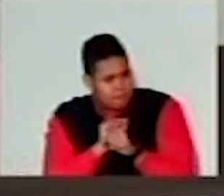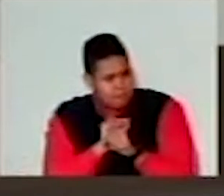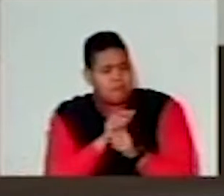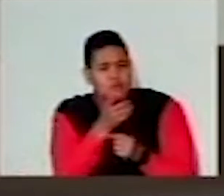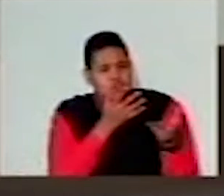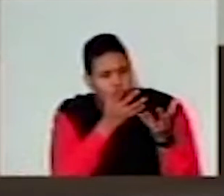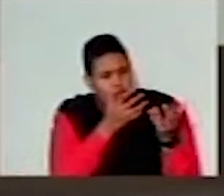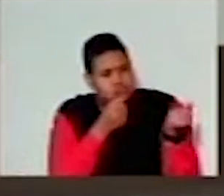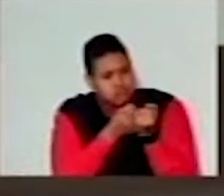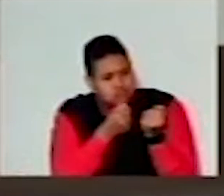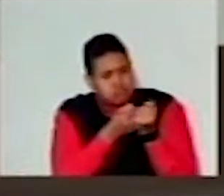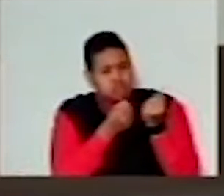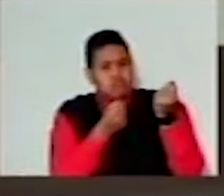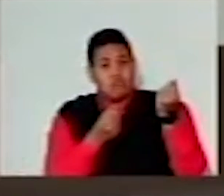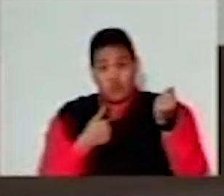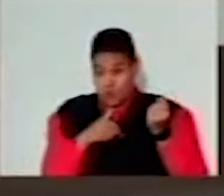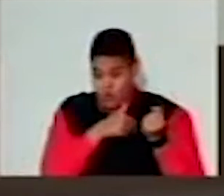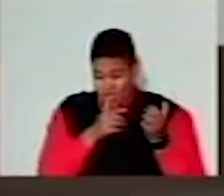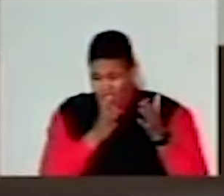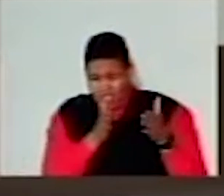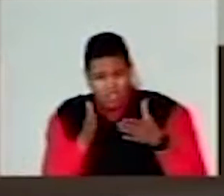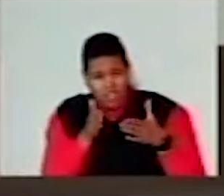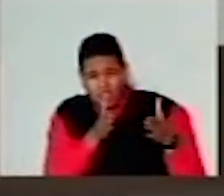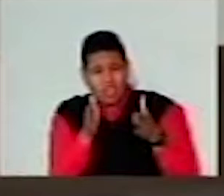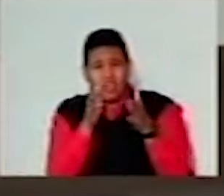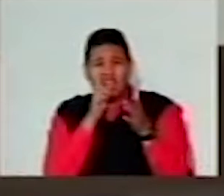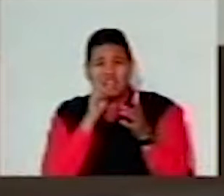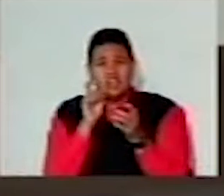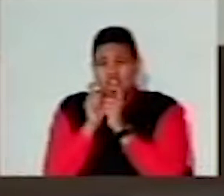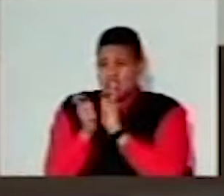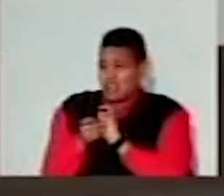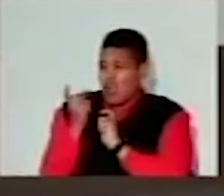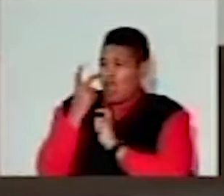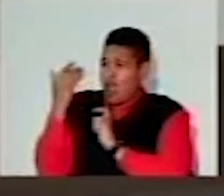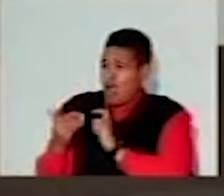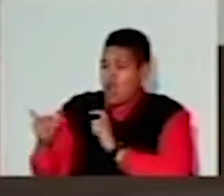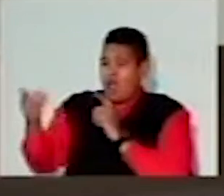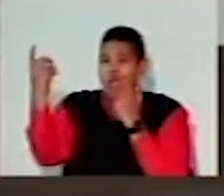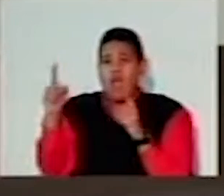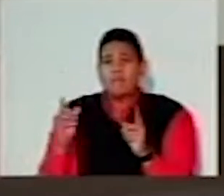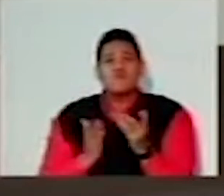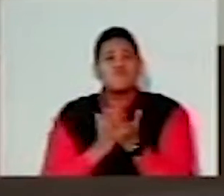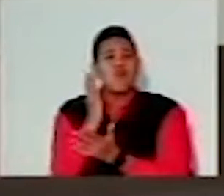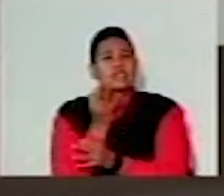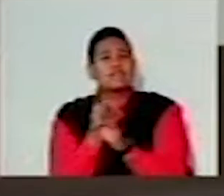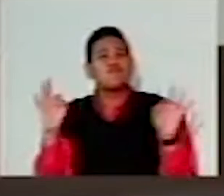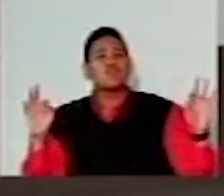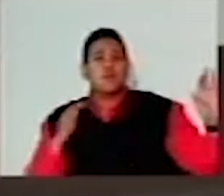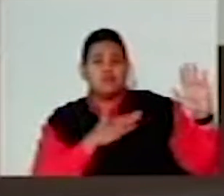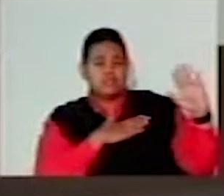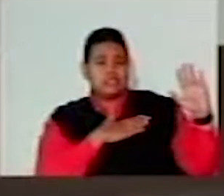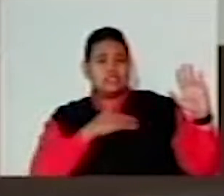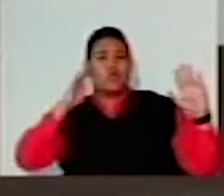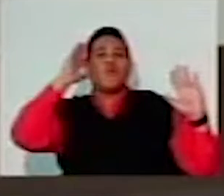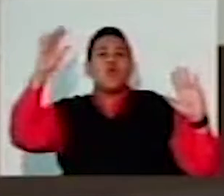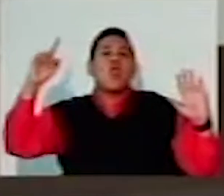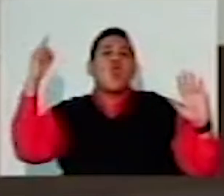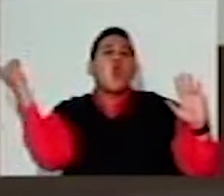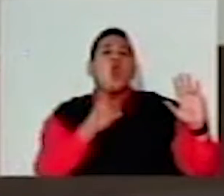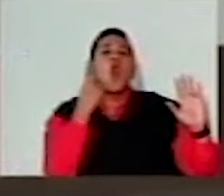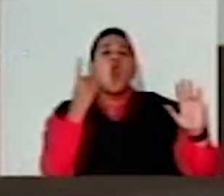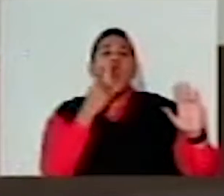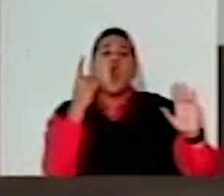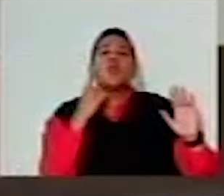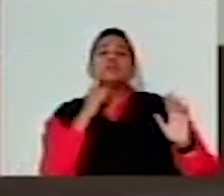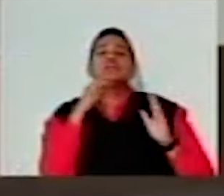that as we navigate the challenges of our changing society, the rights and freedoms of citizens will always